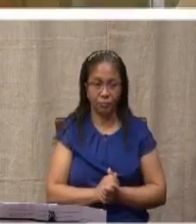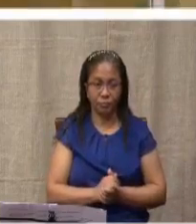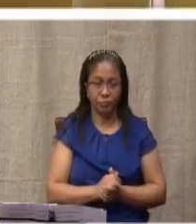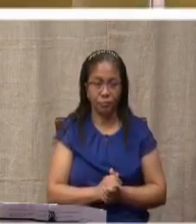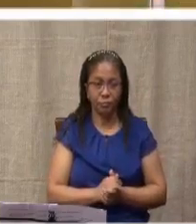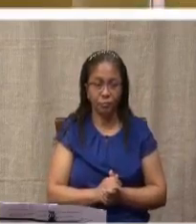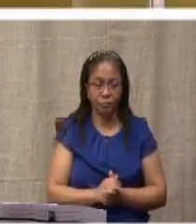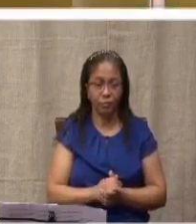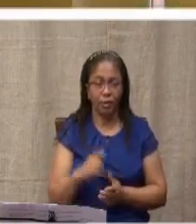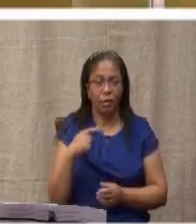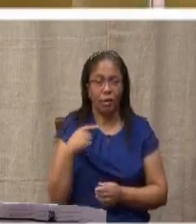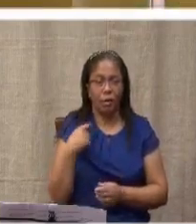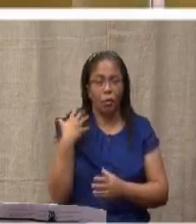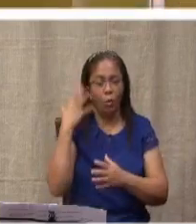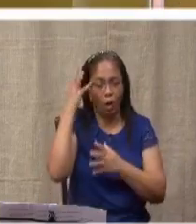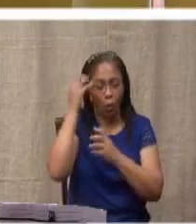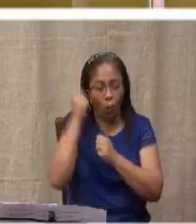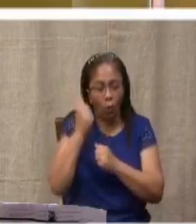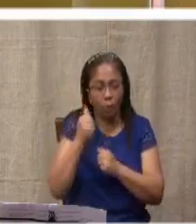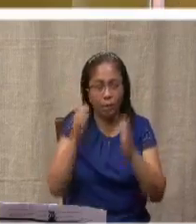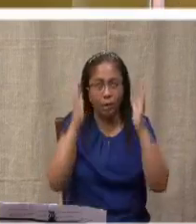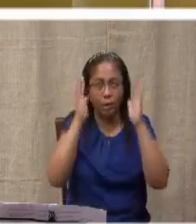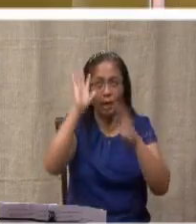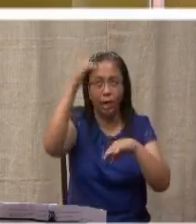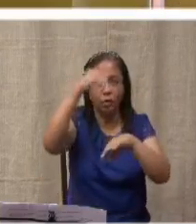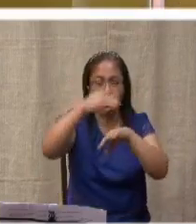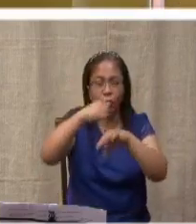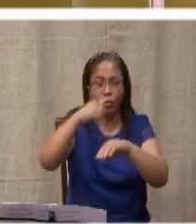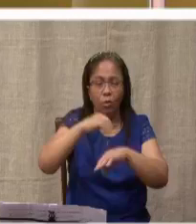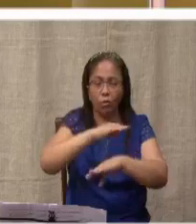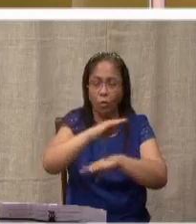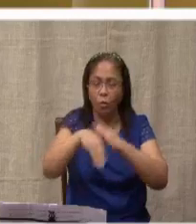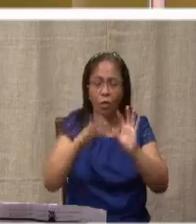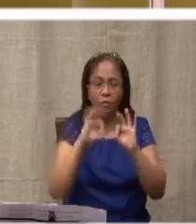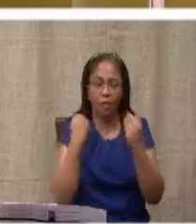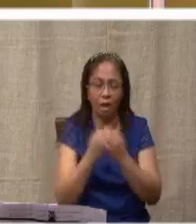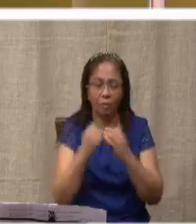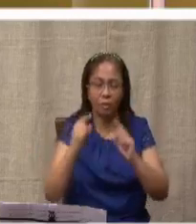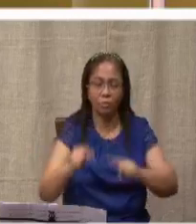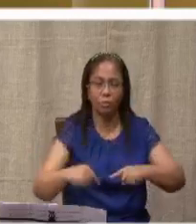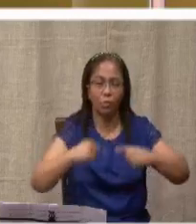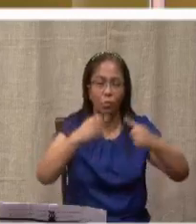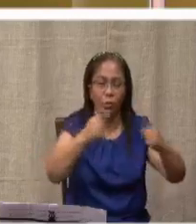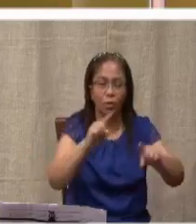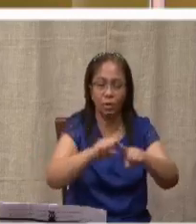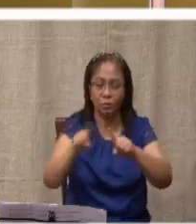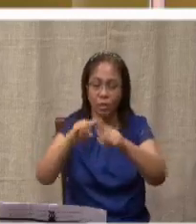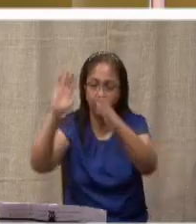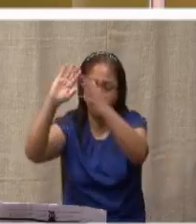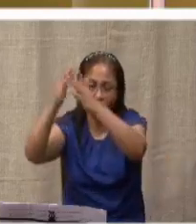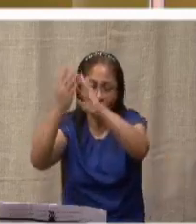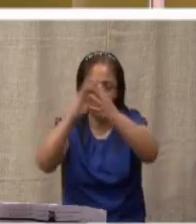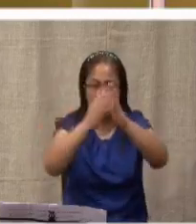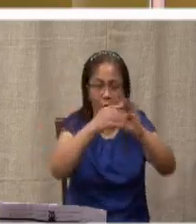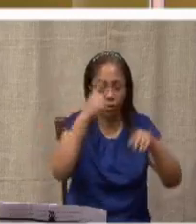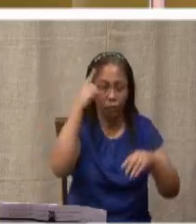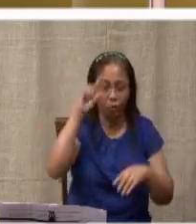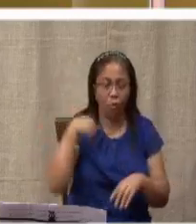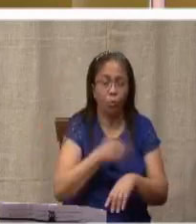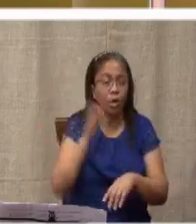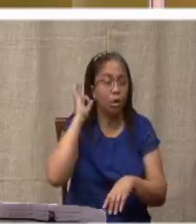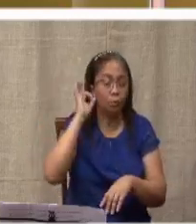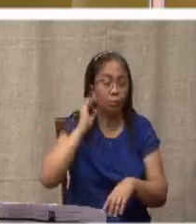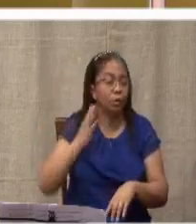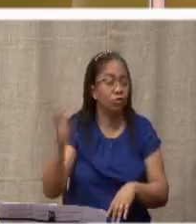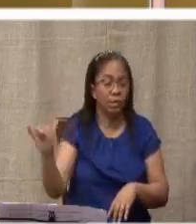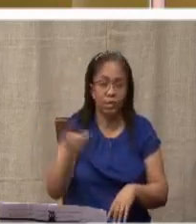may we hear that call of mission to all families let us go out to the next towns so that we can preach there